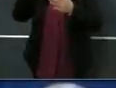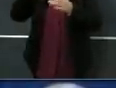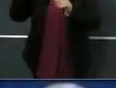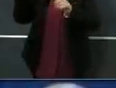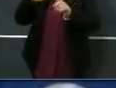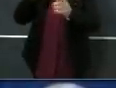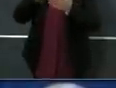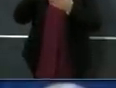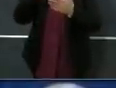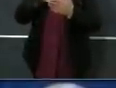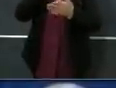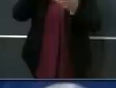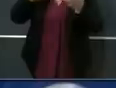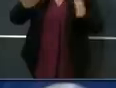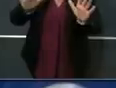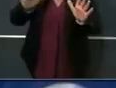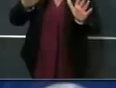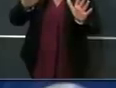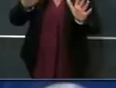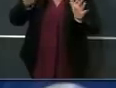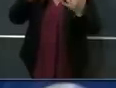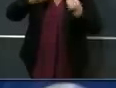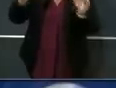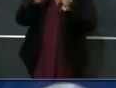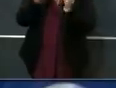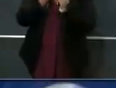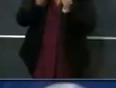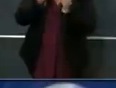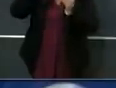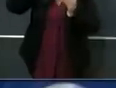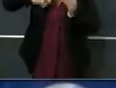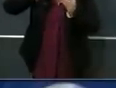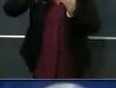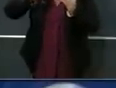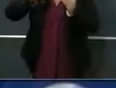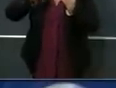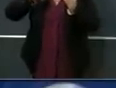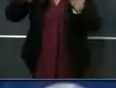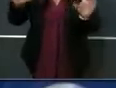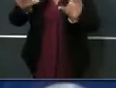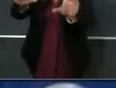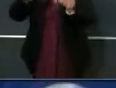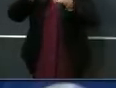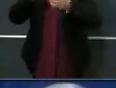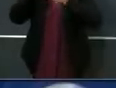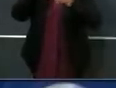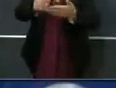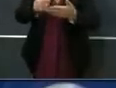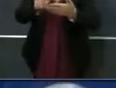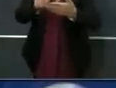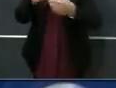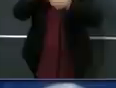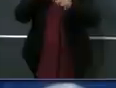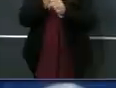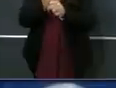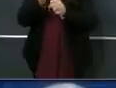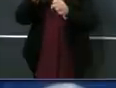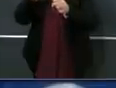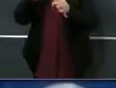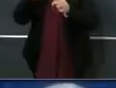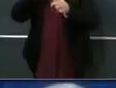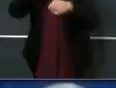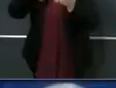is the beginning of a process. We have a lot more work to do, not just to close the digital divide in the context of